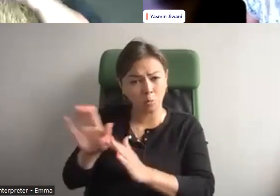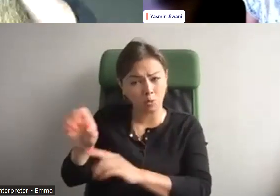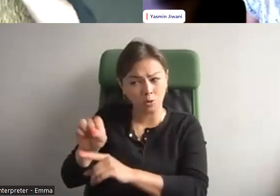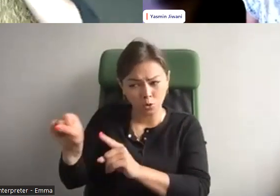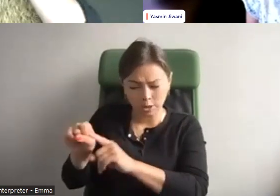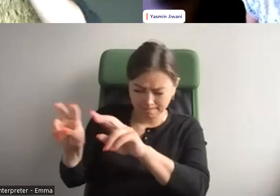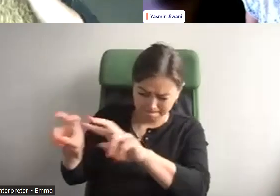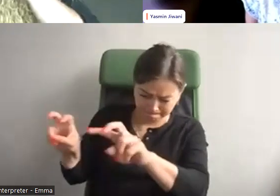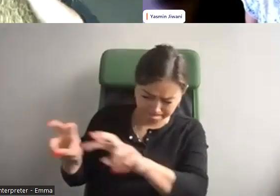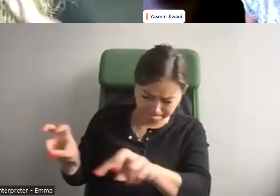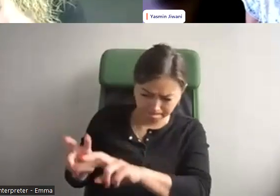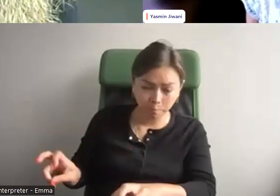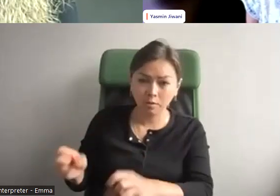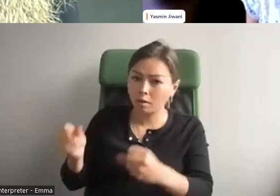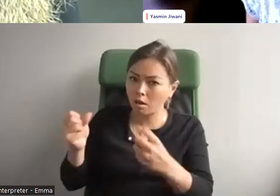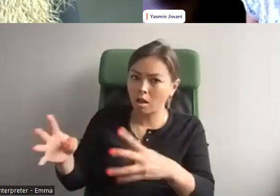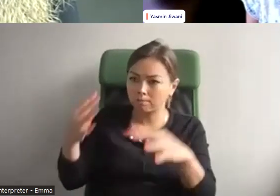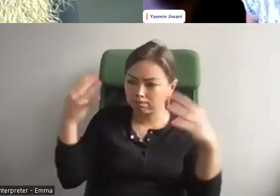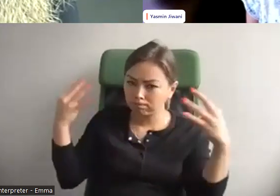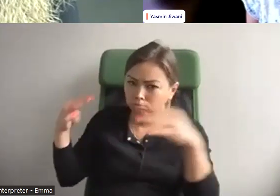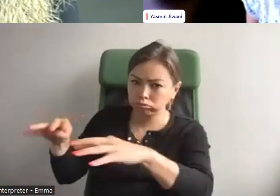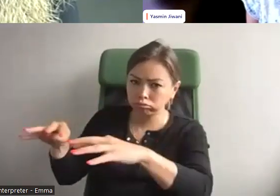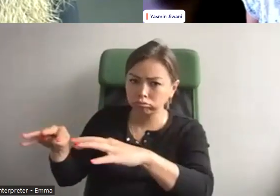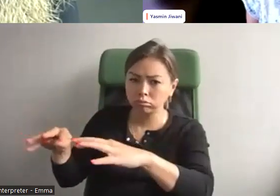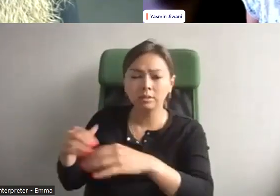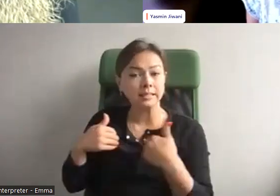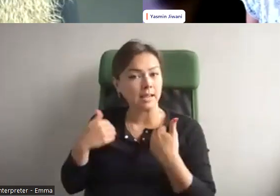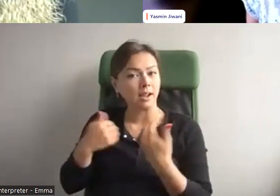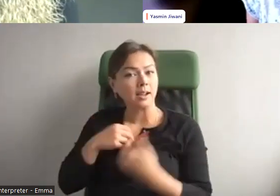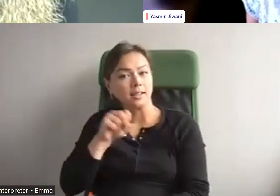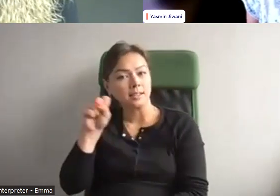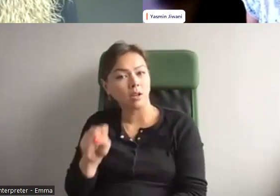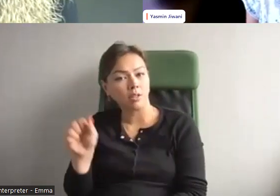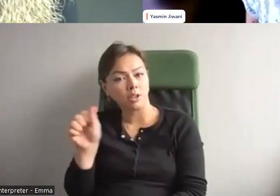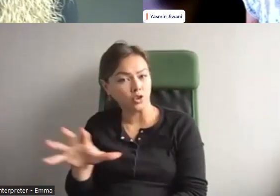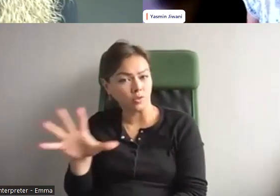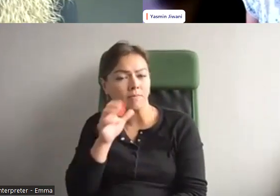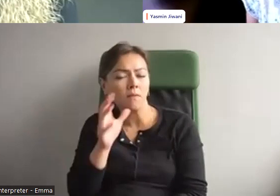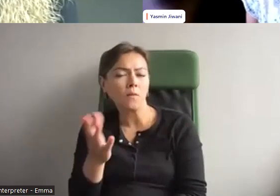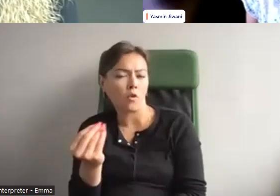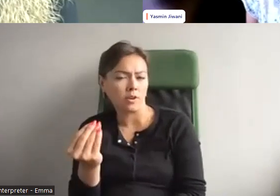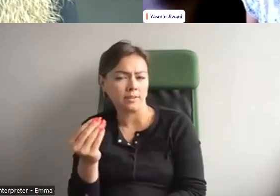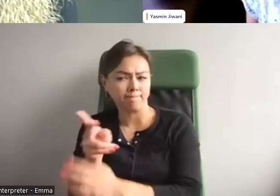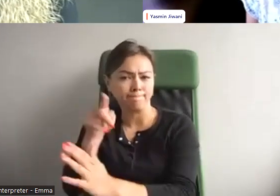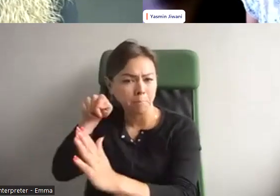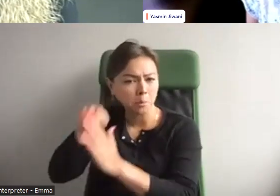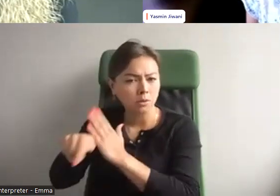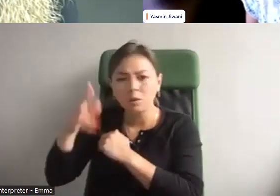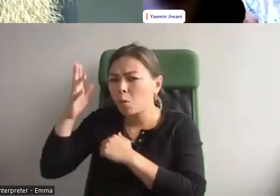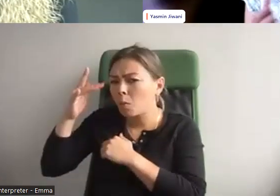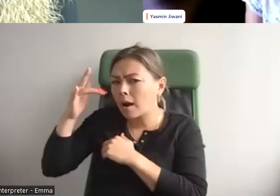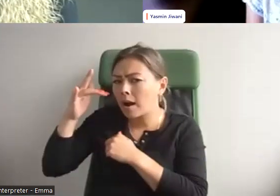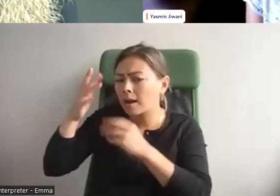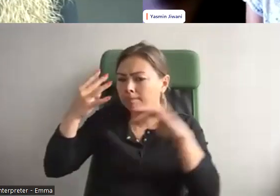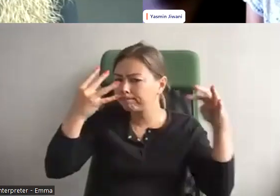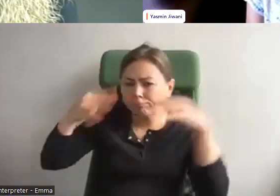lot of media attention. And she was a young South Asian 14-year-old who had been murdered. Why did it get that attention?